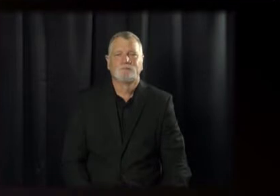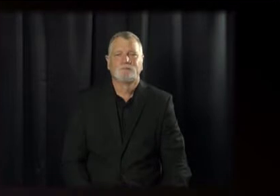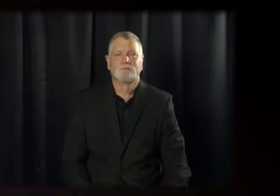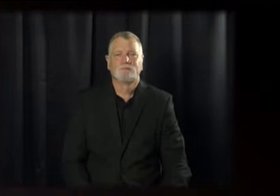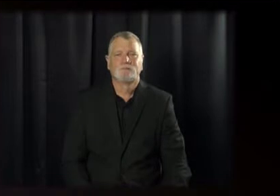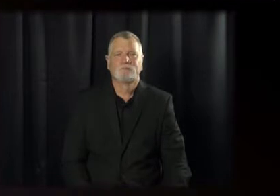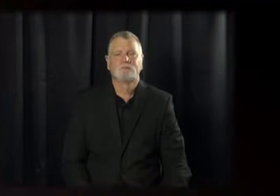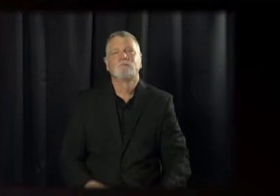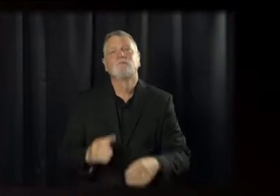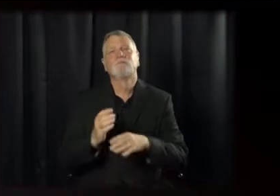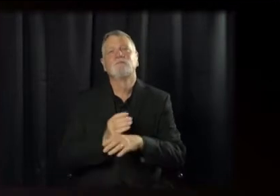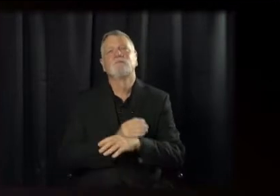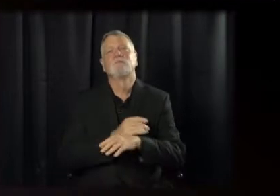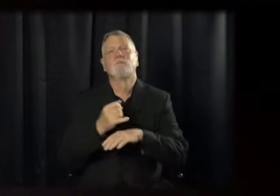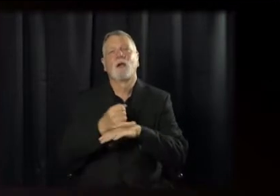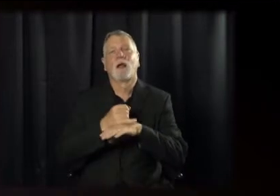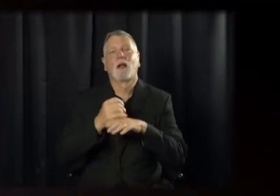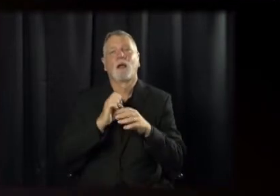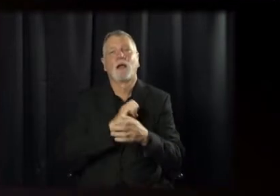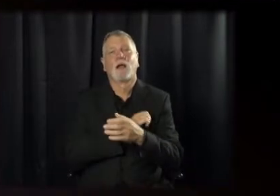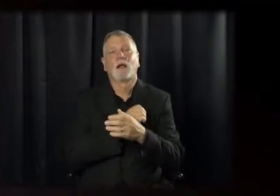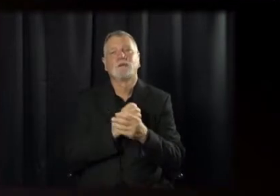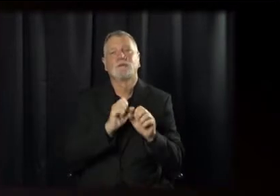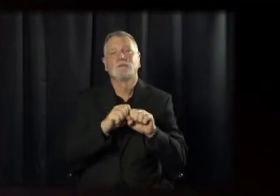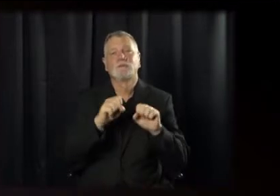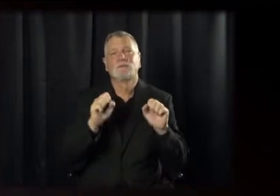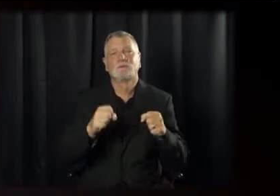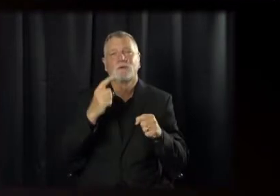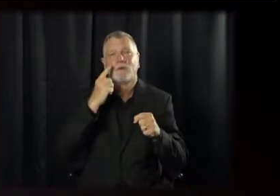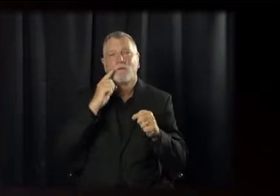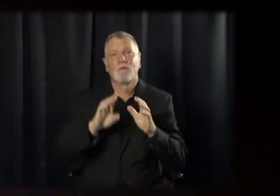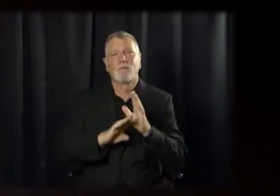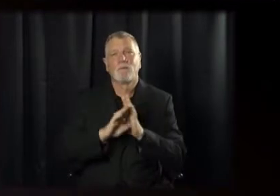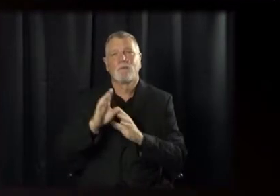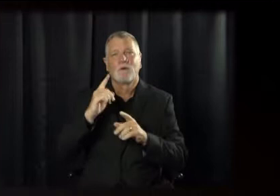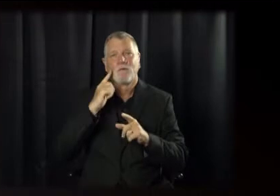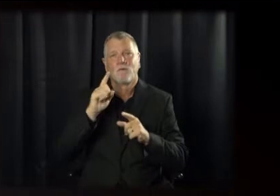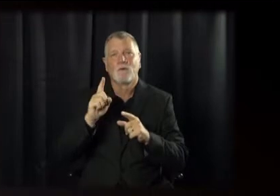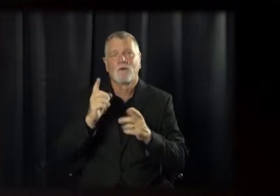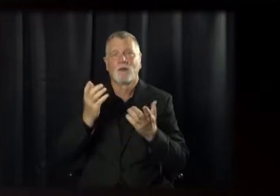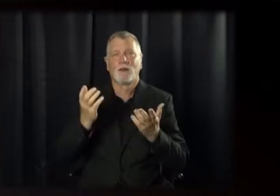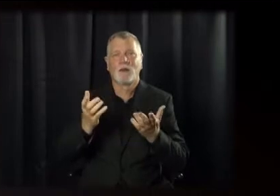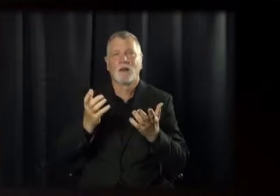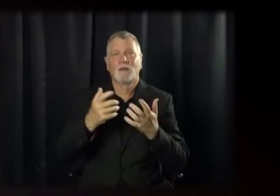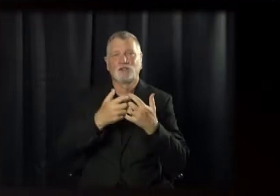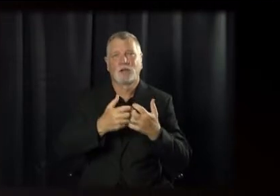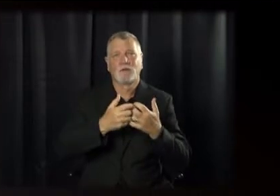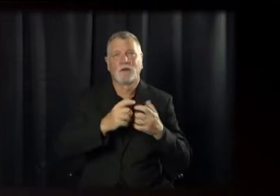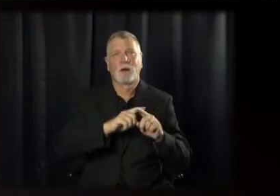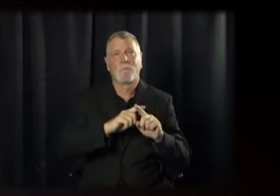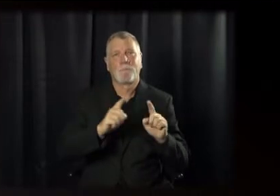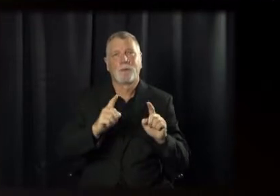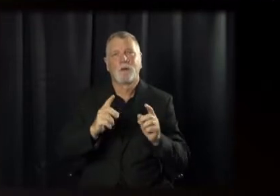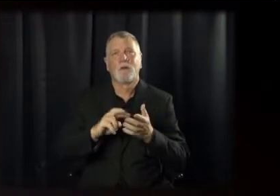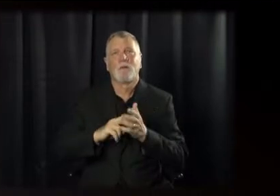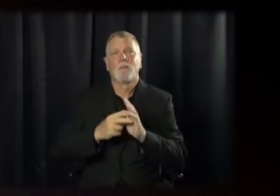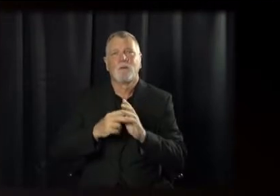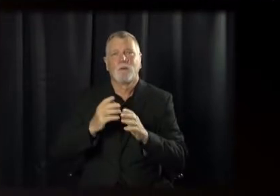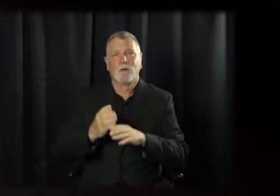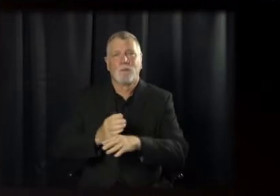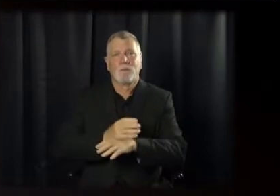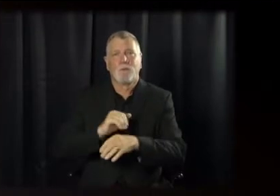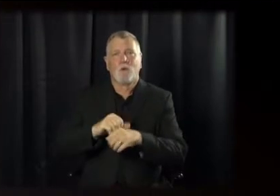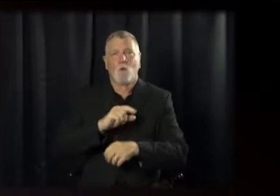Improving the island's energy system is not only dependent on the modernization of its generation fleet, but also on achieving meaningful improvements